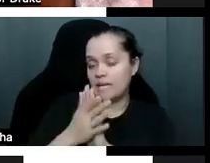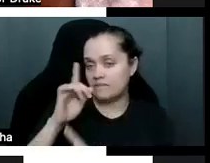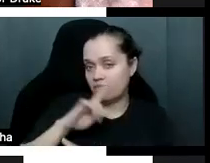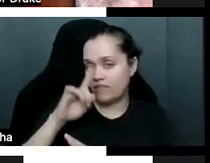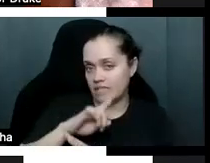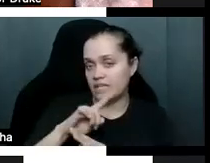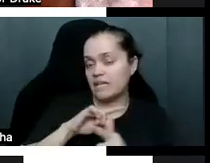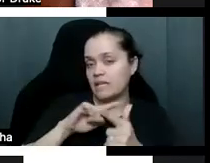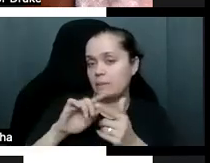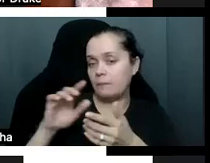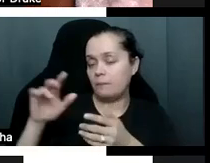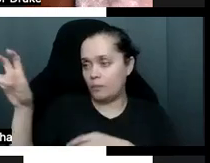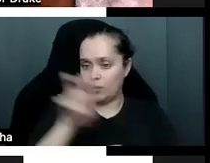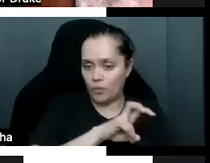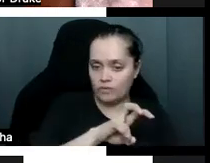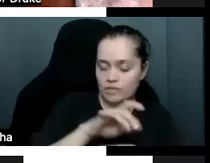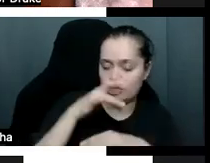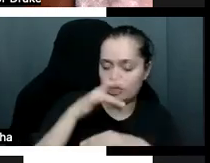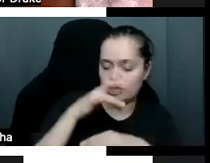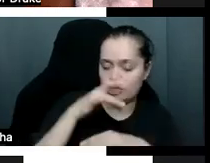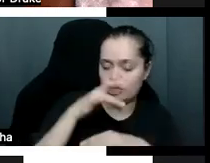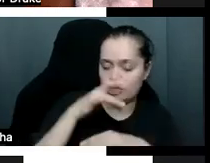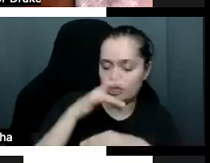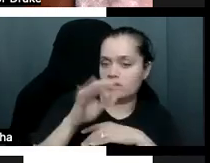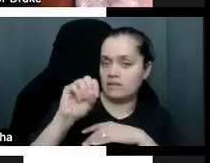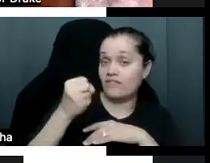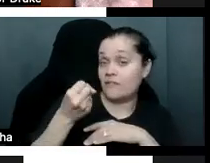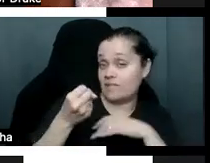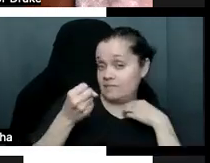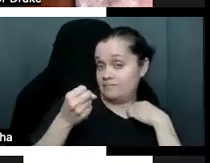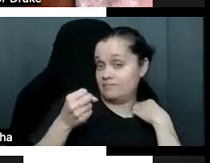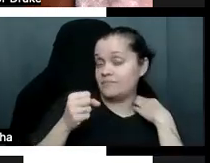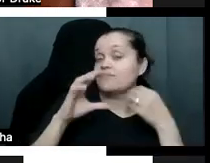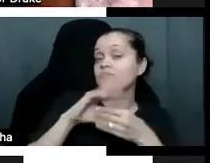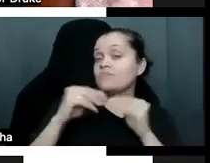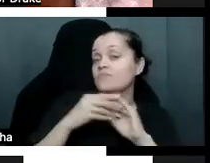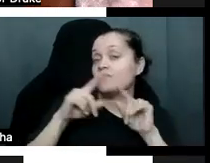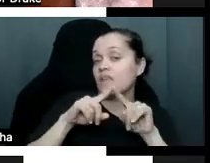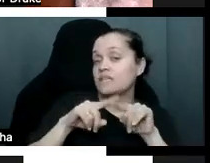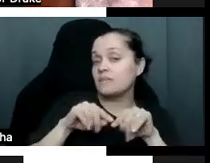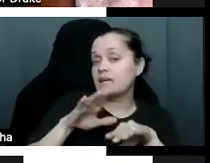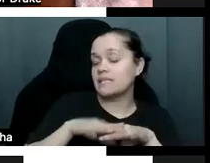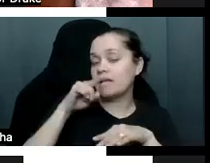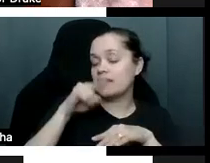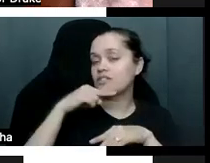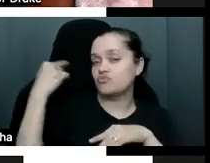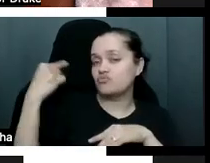early 1950s. So the story is based upon this Russian